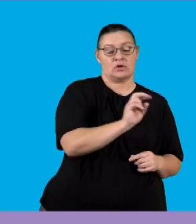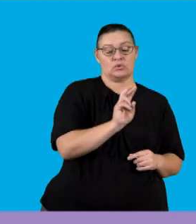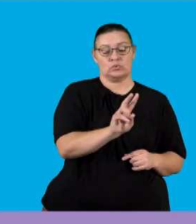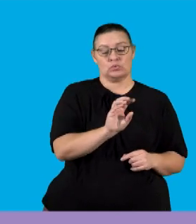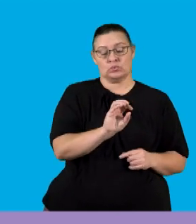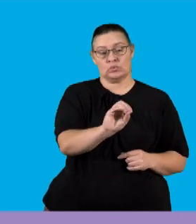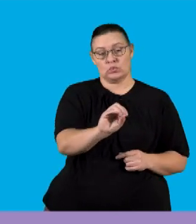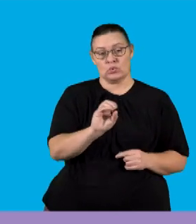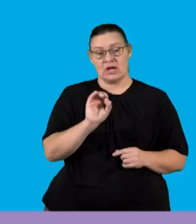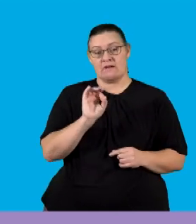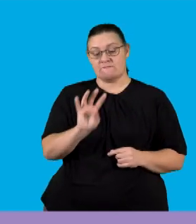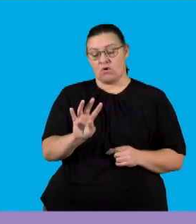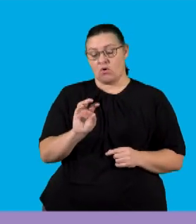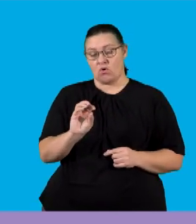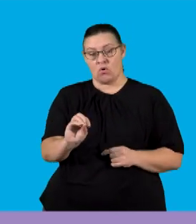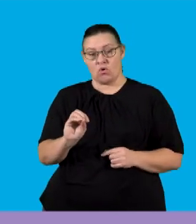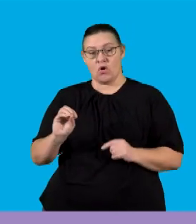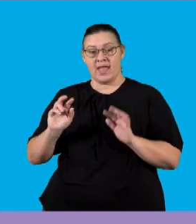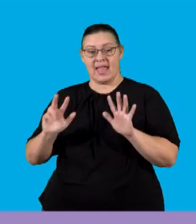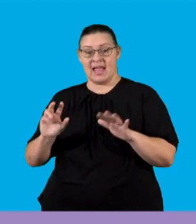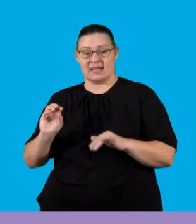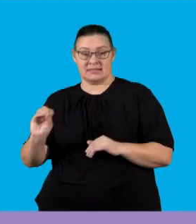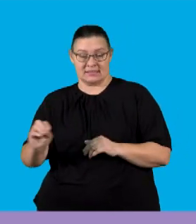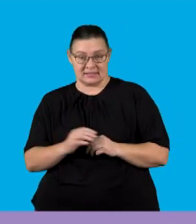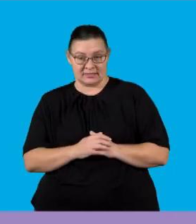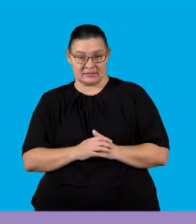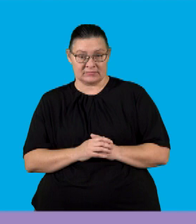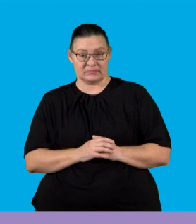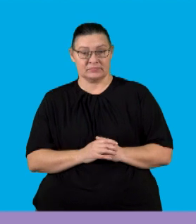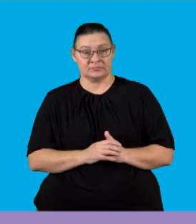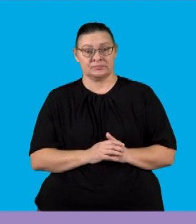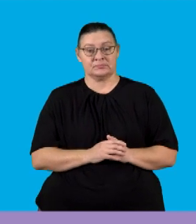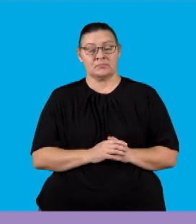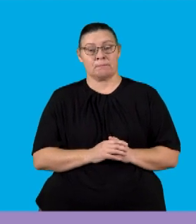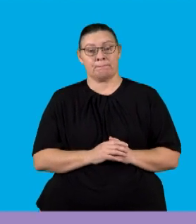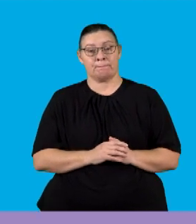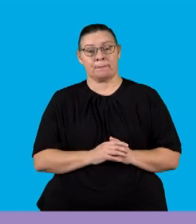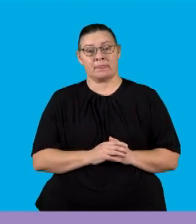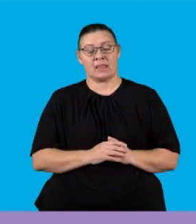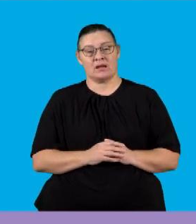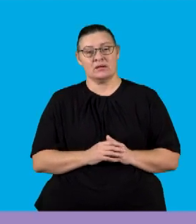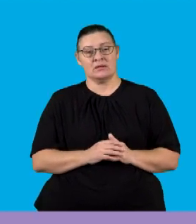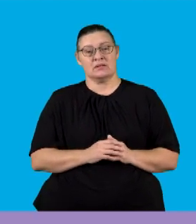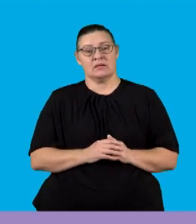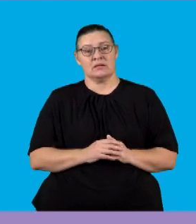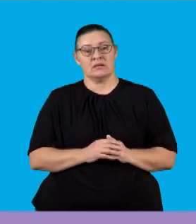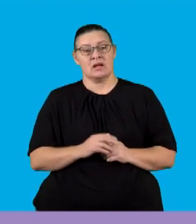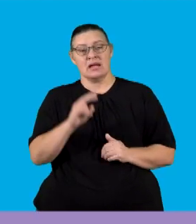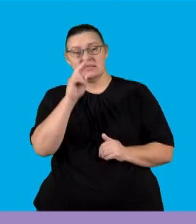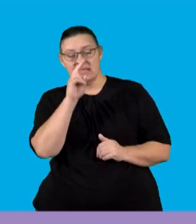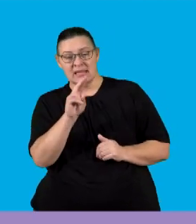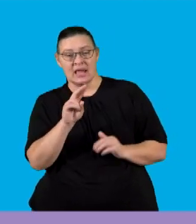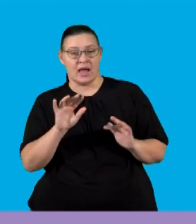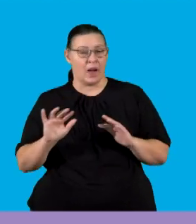how we are moving within the terms. So we can see that from term 1 to term 2, yes, we are multiplying